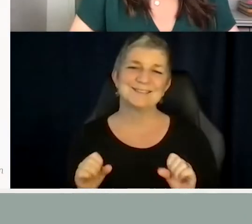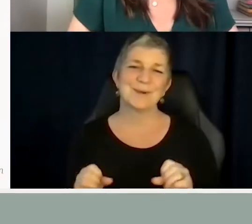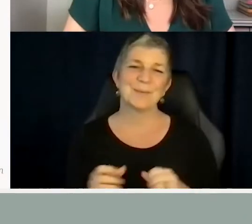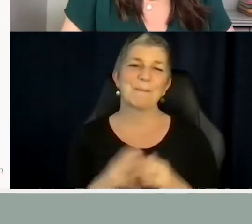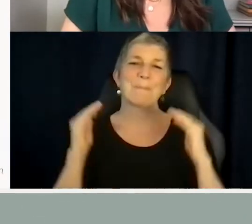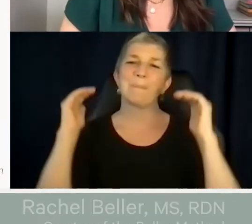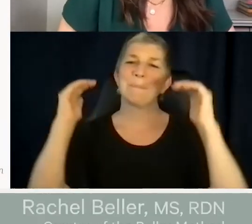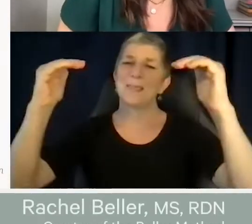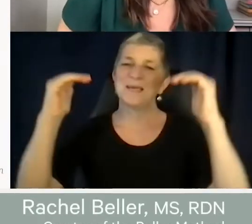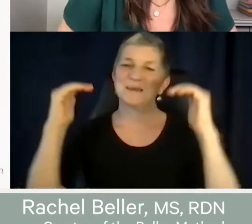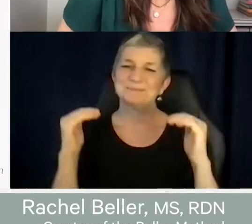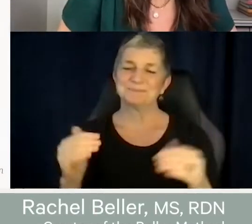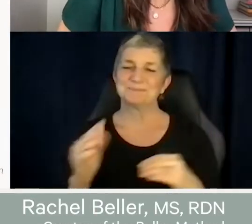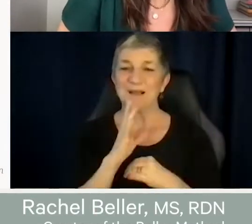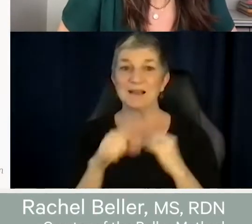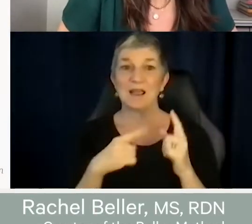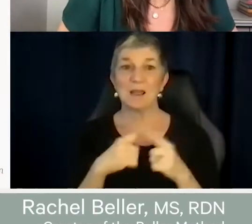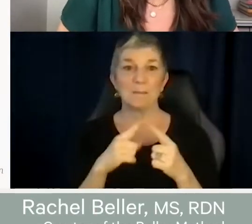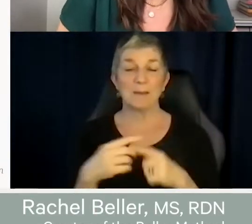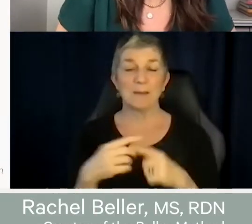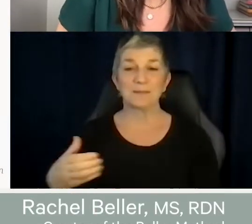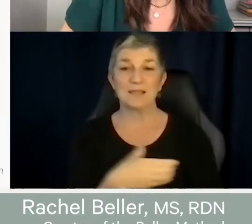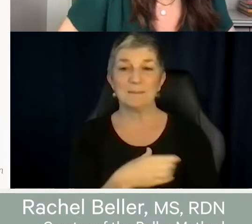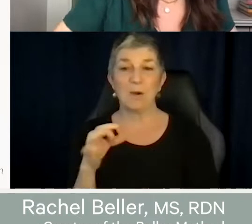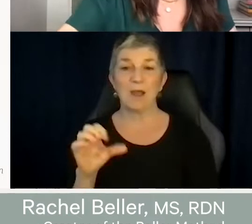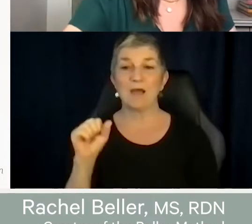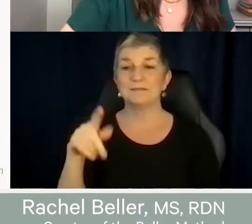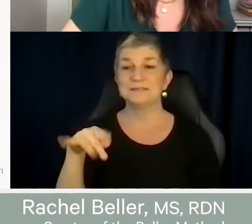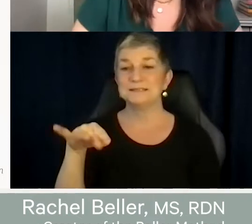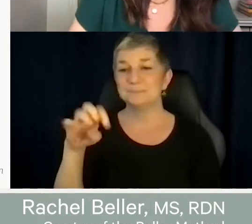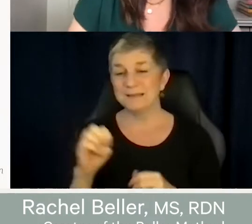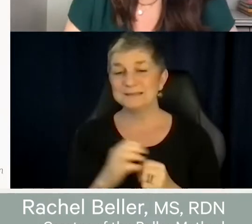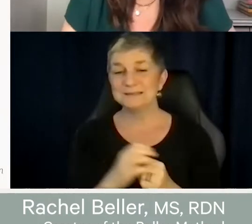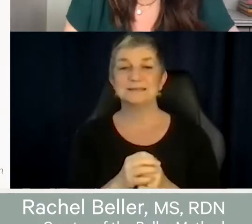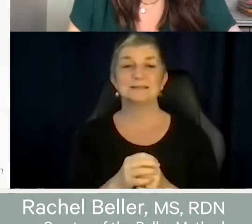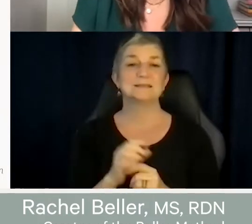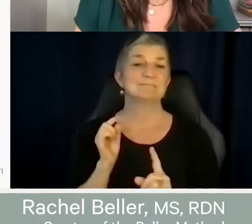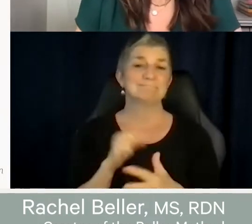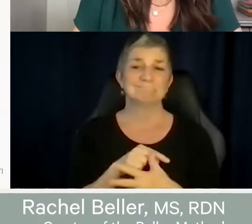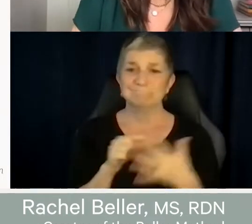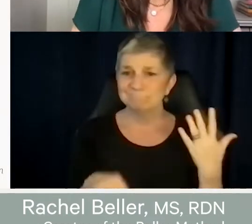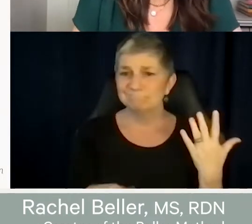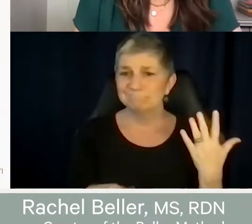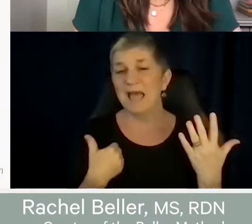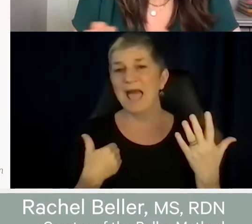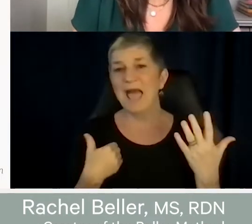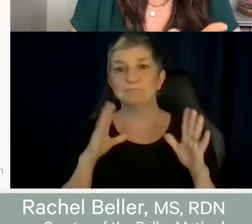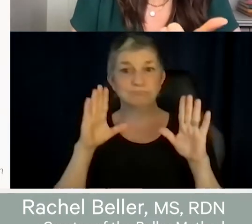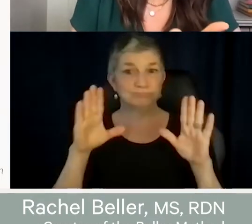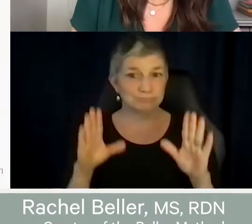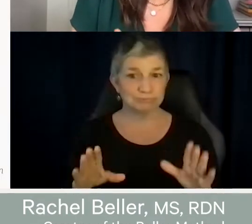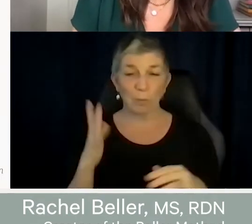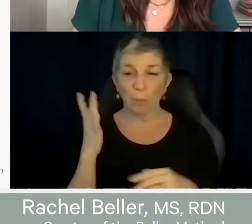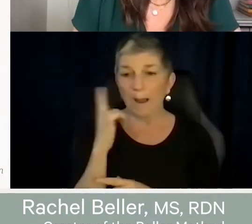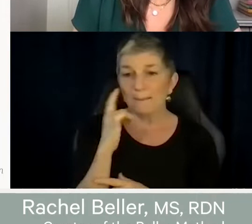next section is going to be about discovering the power of spicing. Spices are great in that they